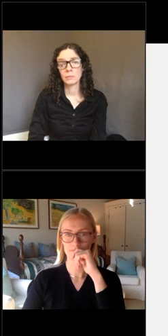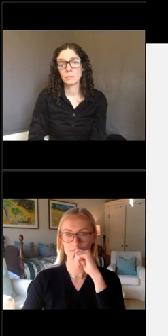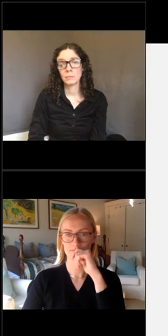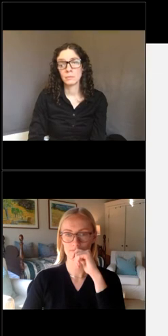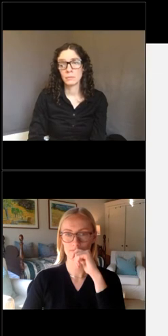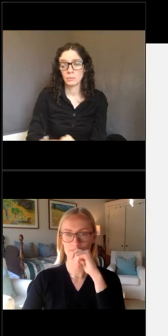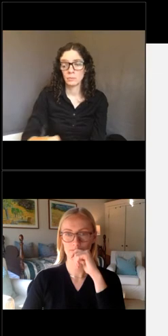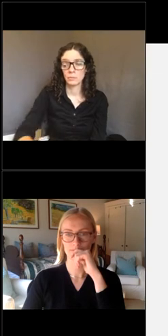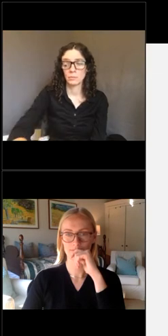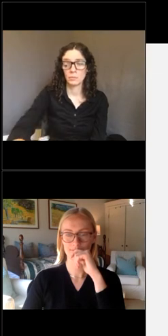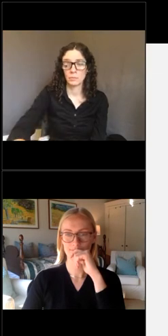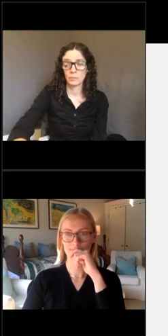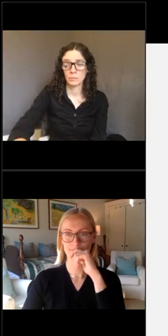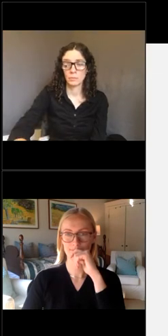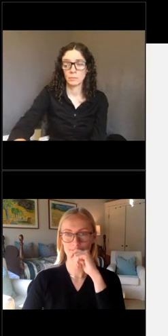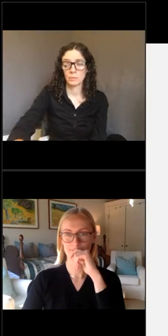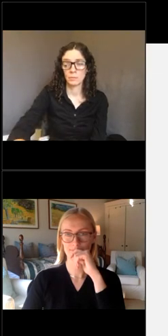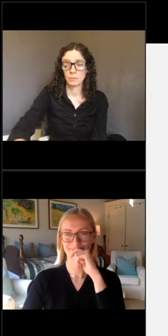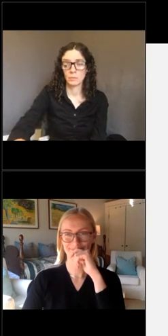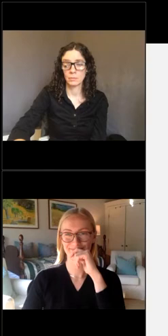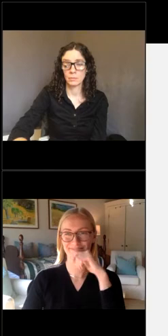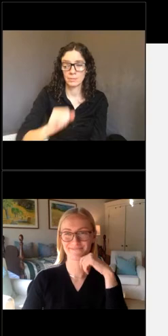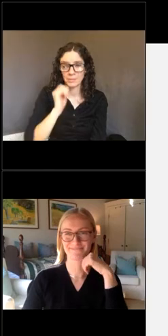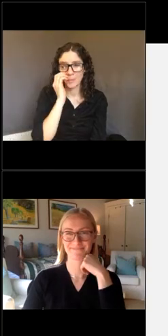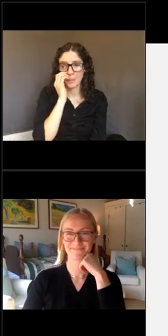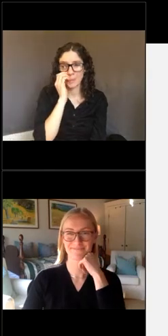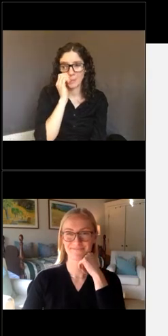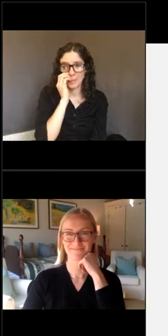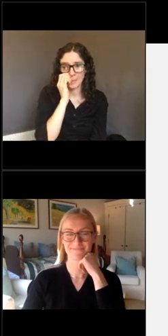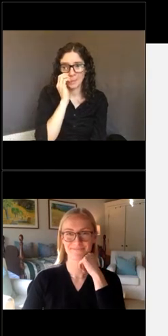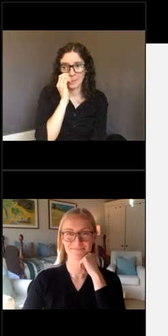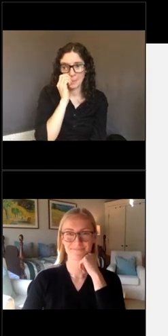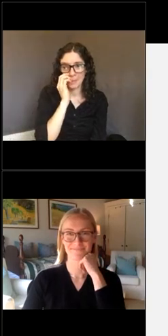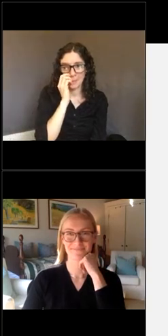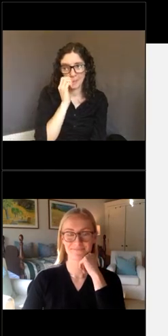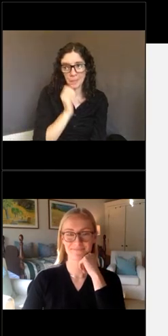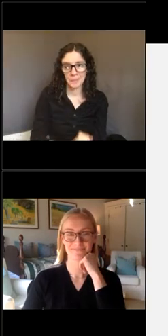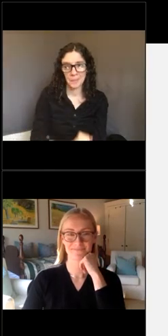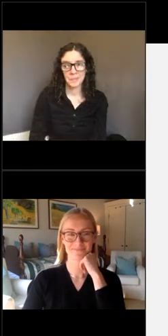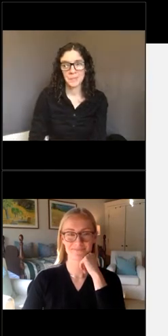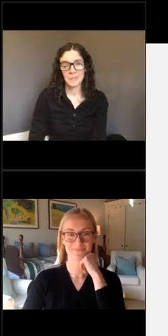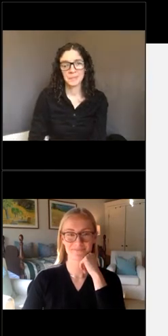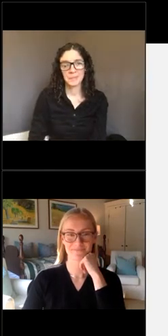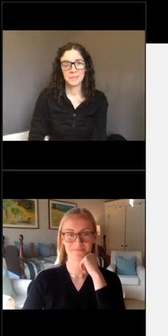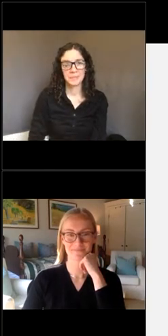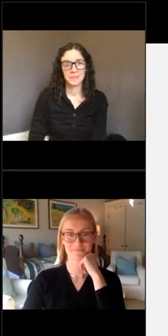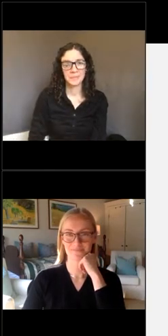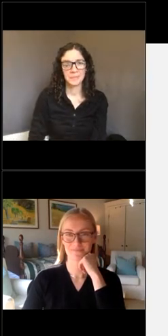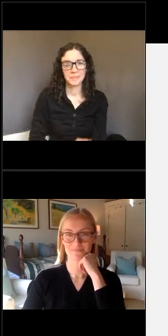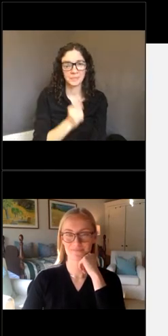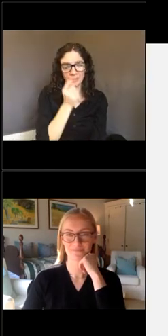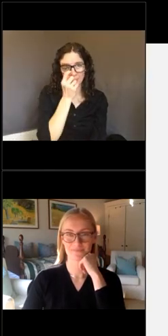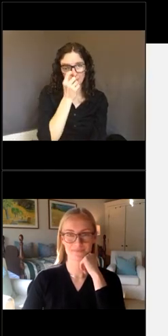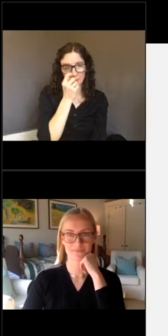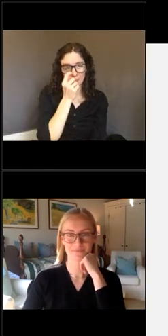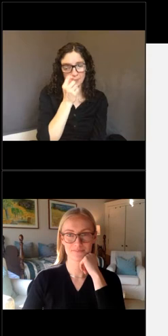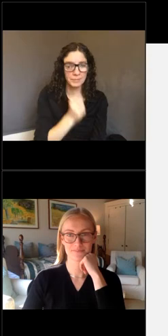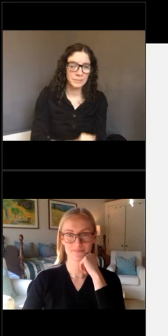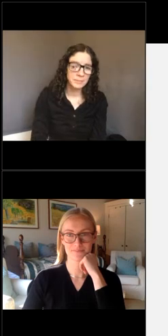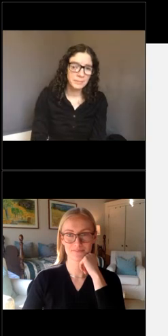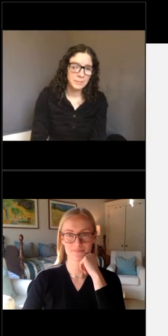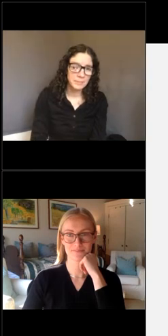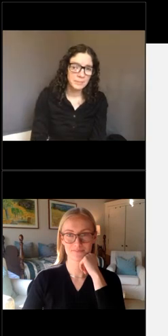Here are the rules of thumb. I'm not going to read them, but they're for you, for your convenience later on.